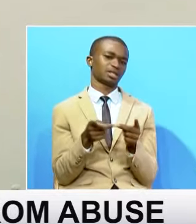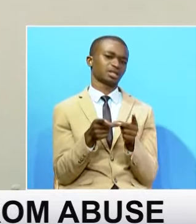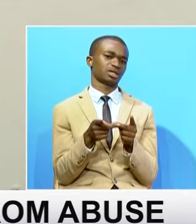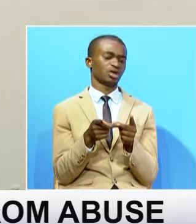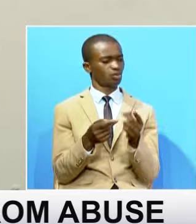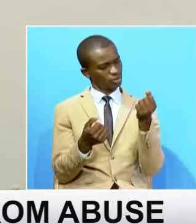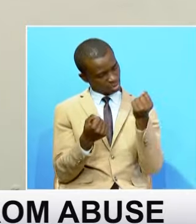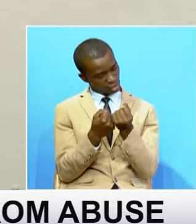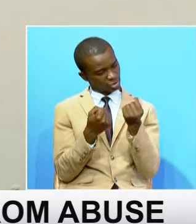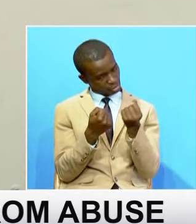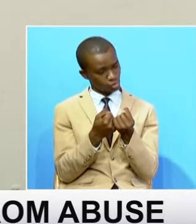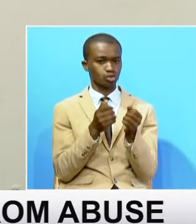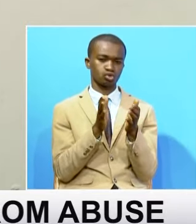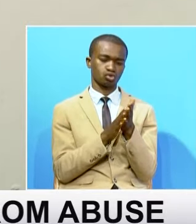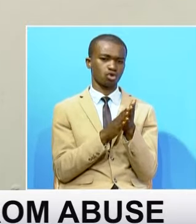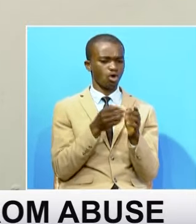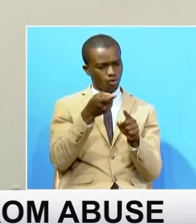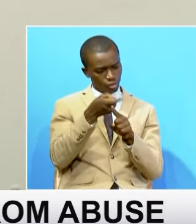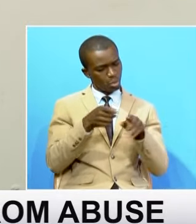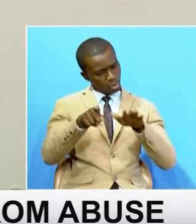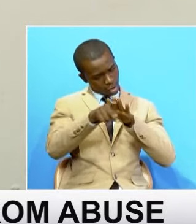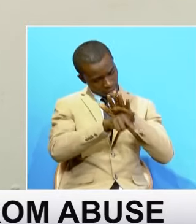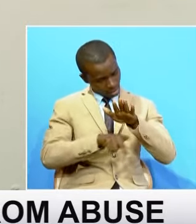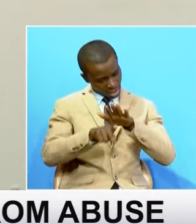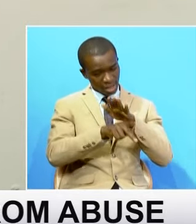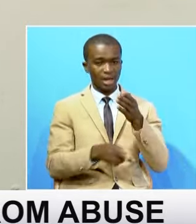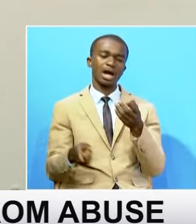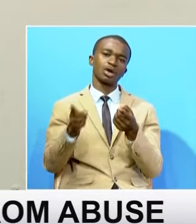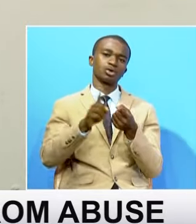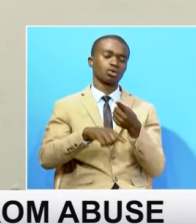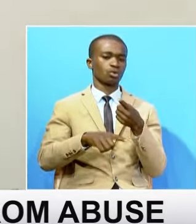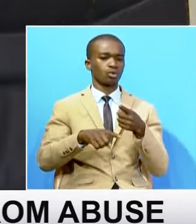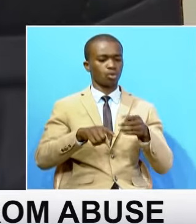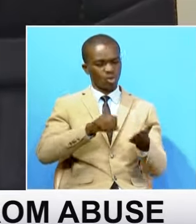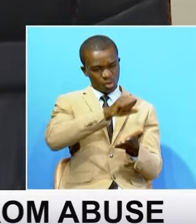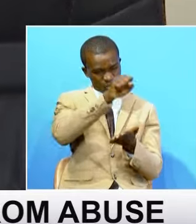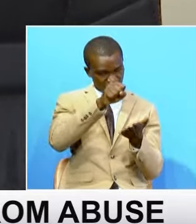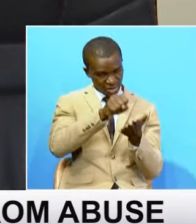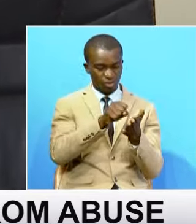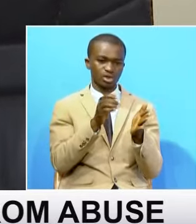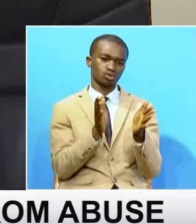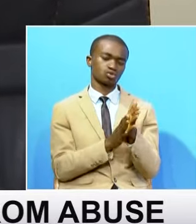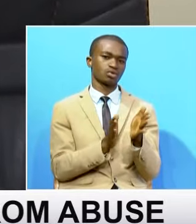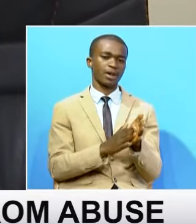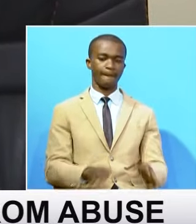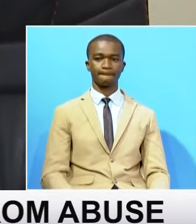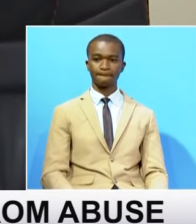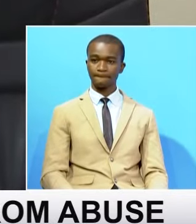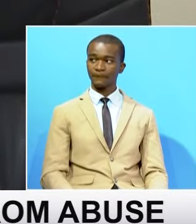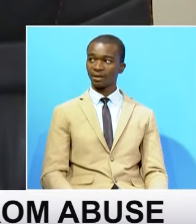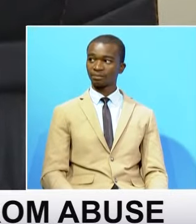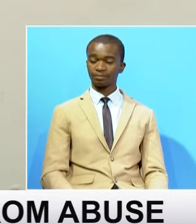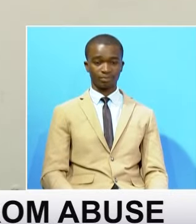program is in different areas. We are coming from Ngabwe, from Chongwe, from Chilanga, from Lusaka,